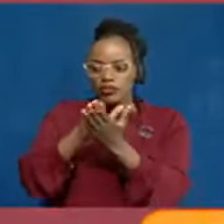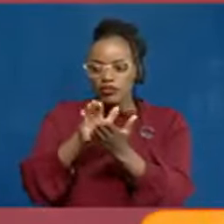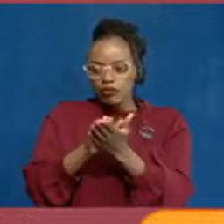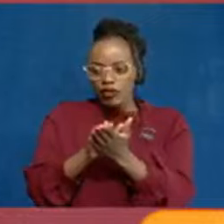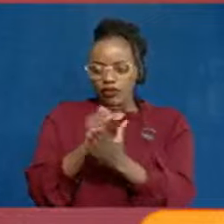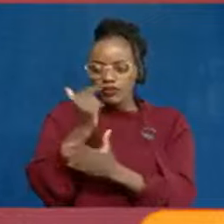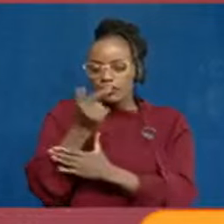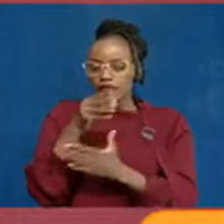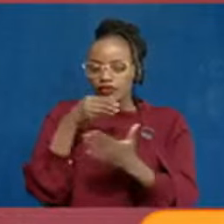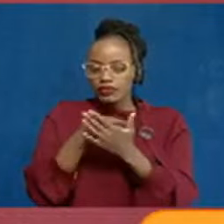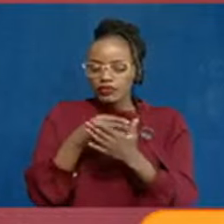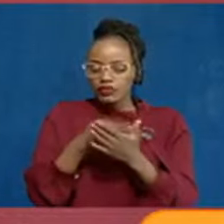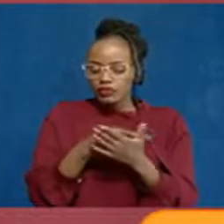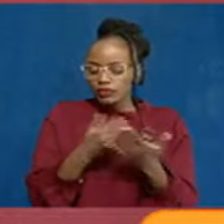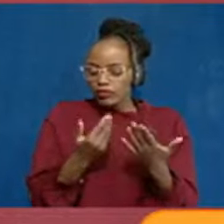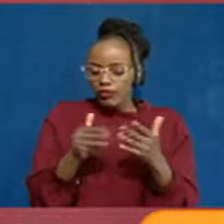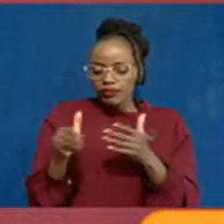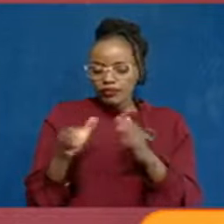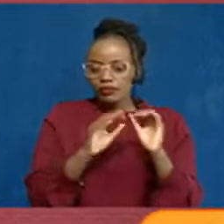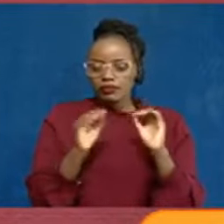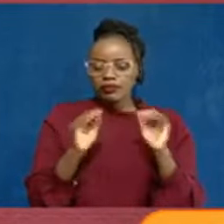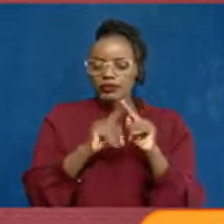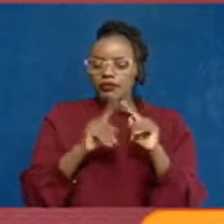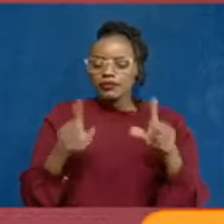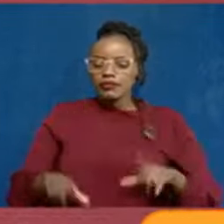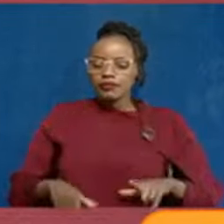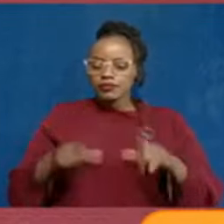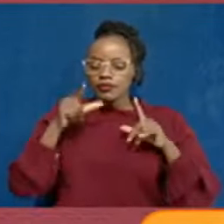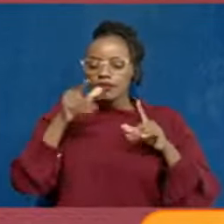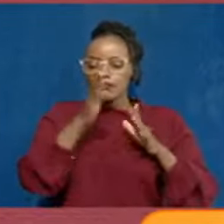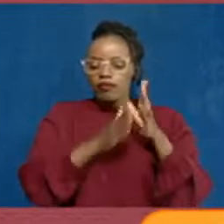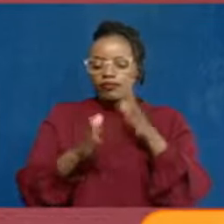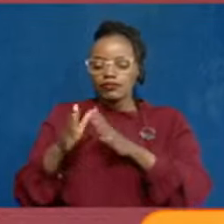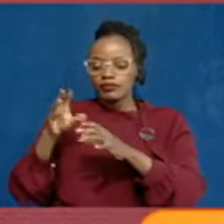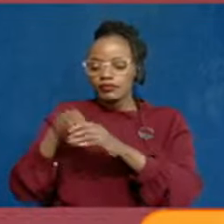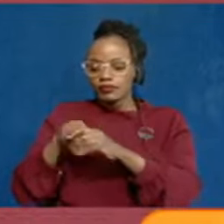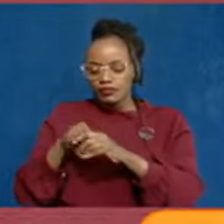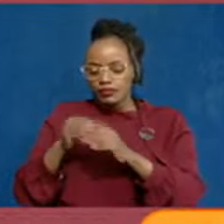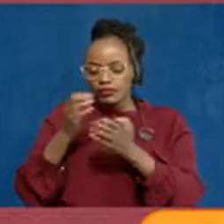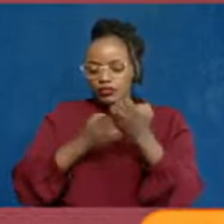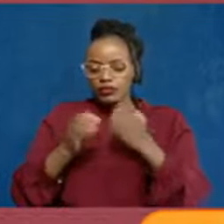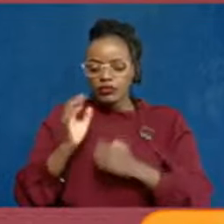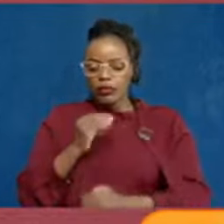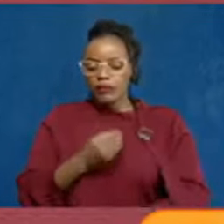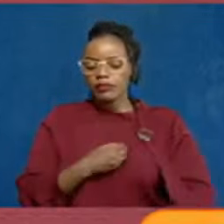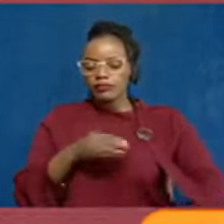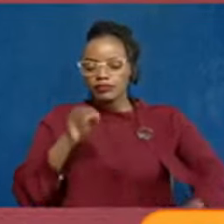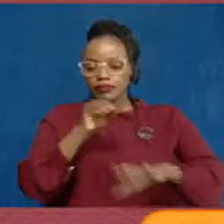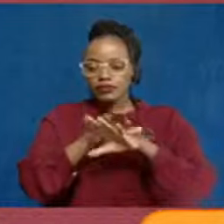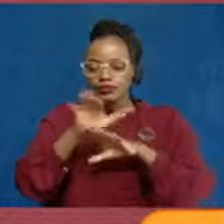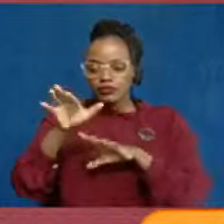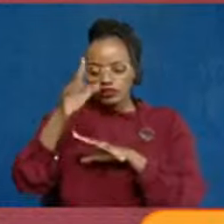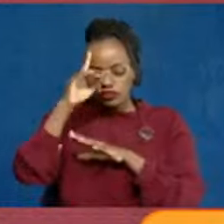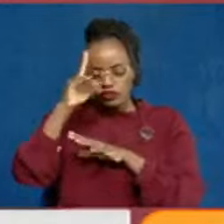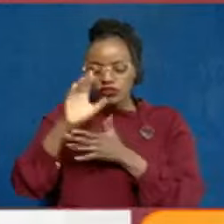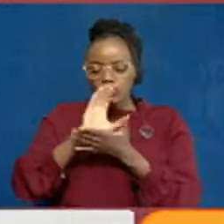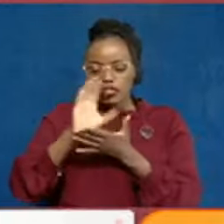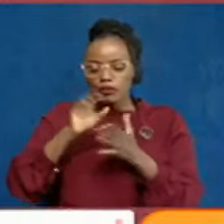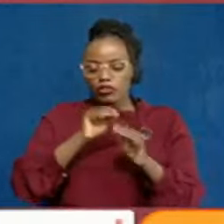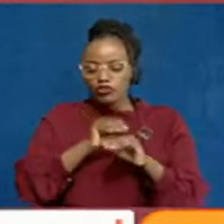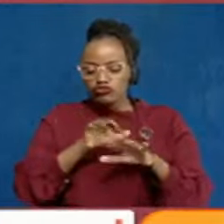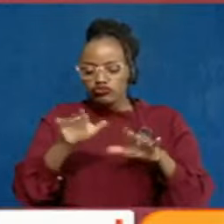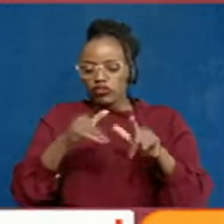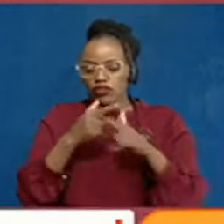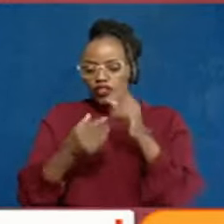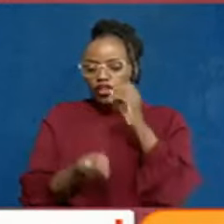merely financial intermediaries, they are the lifeblood of our economy. They influence the flow of our capital, the creation